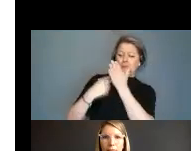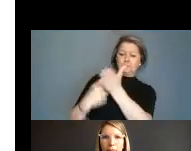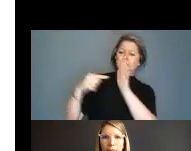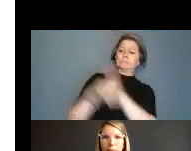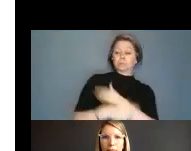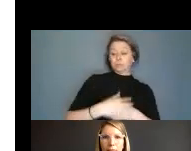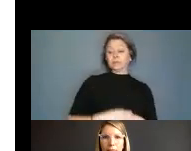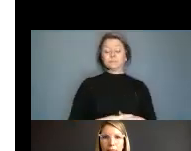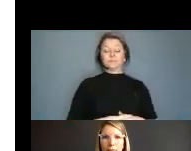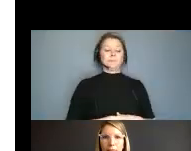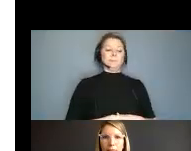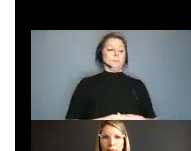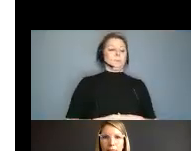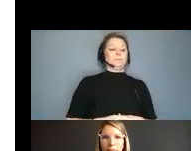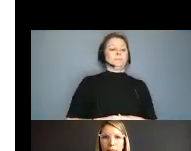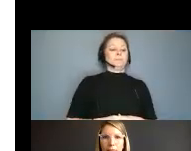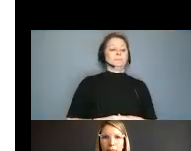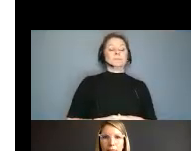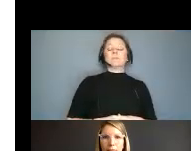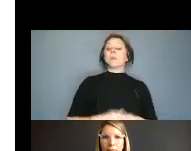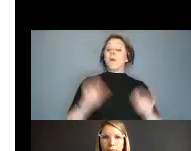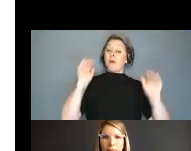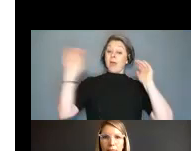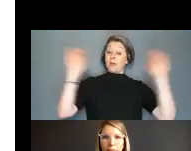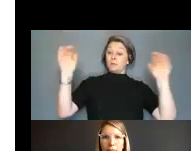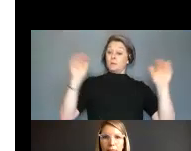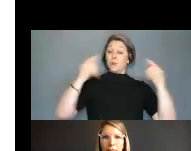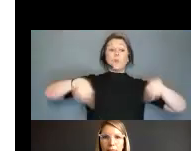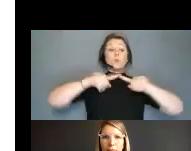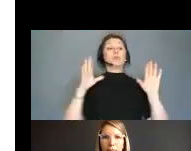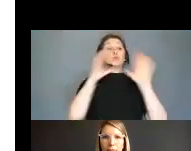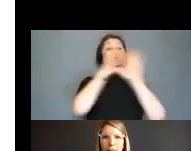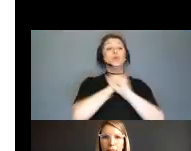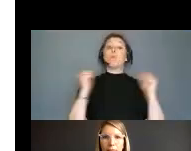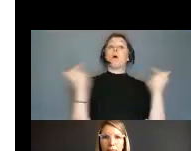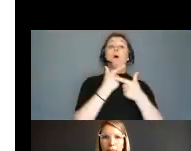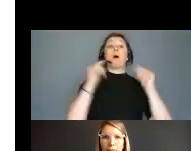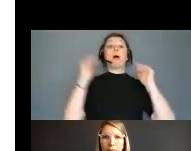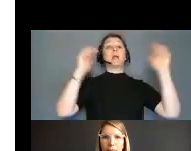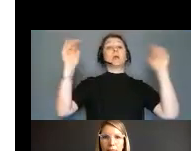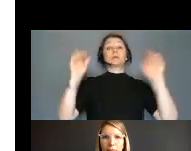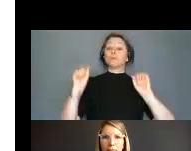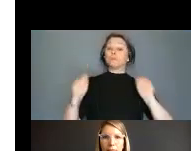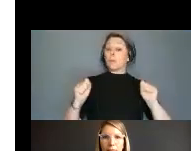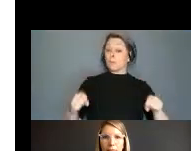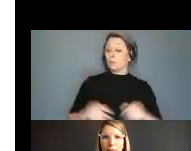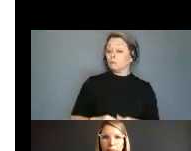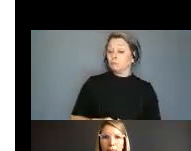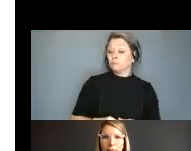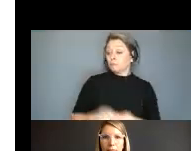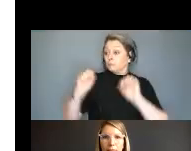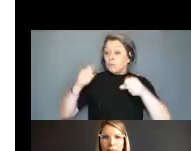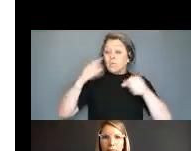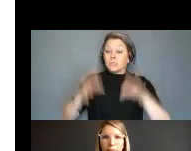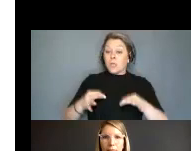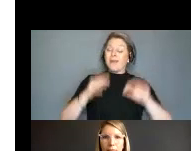So again, all adults are presumed to be capable in adult protection. Sometimes people confuse adult